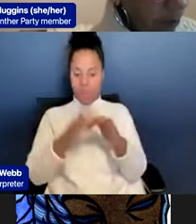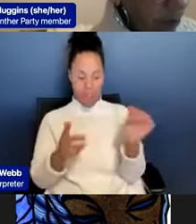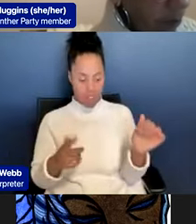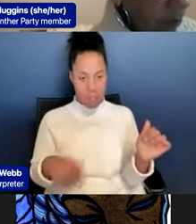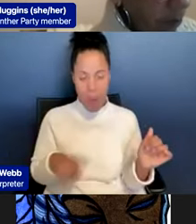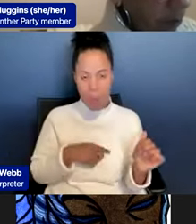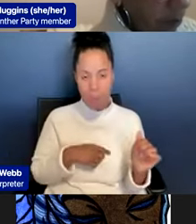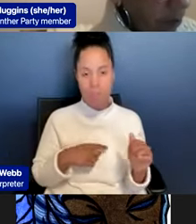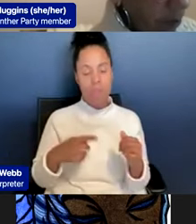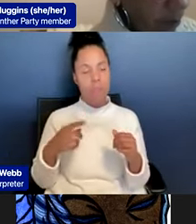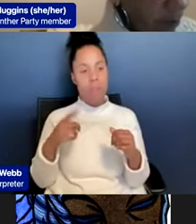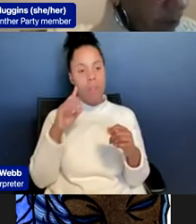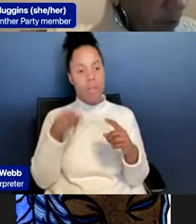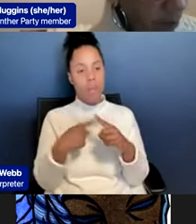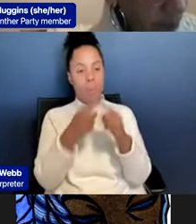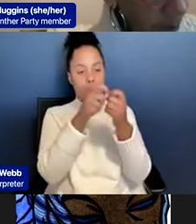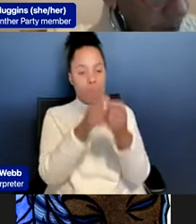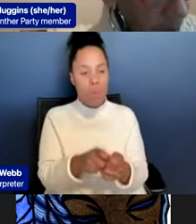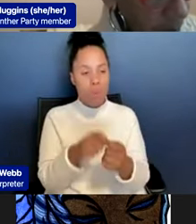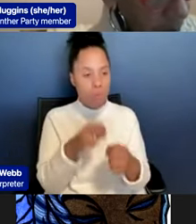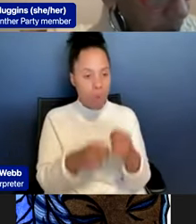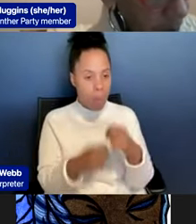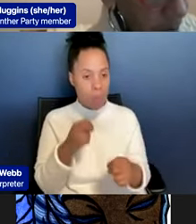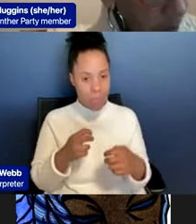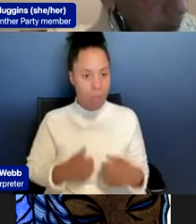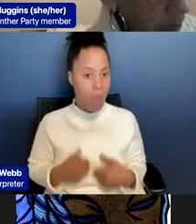and particular problems of life that we all face?